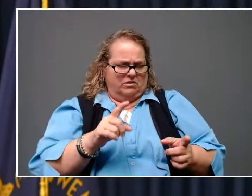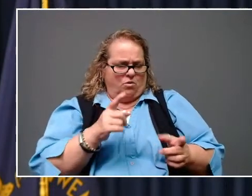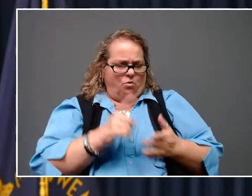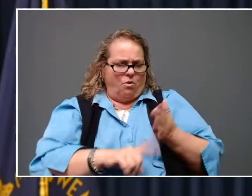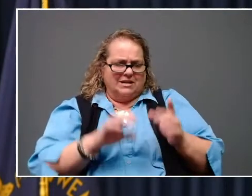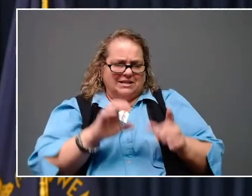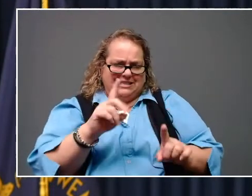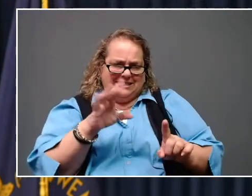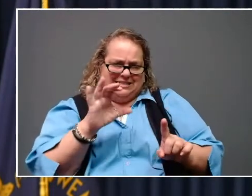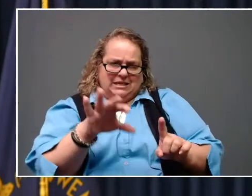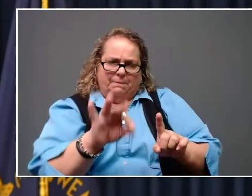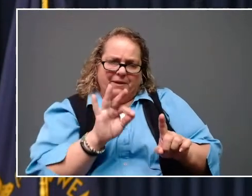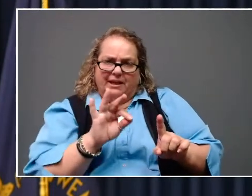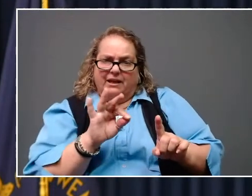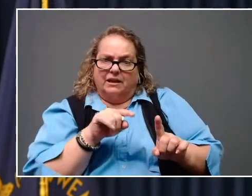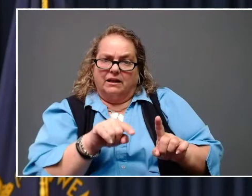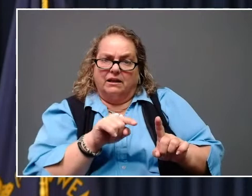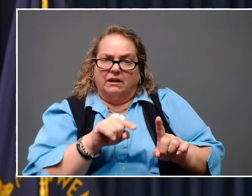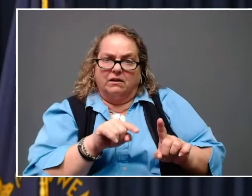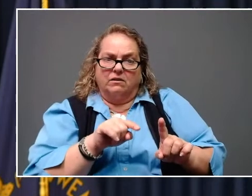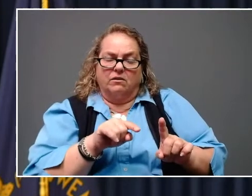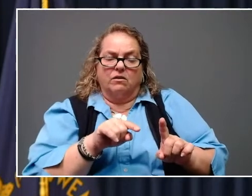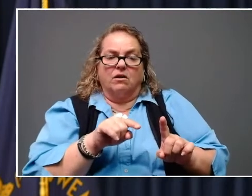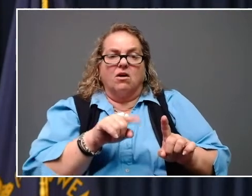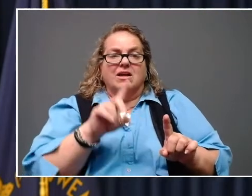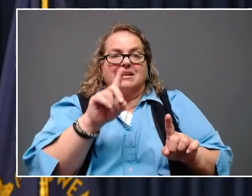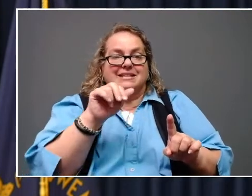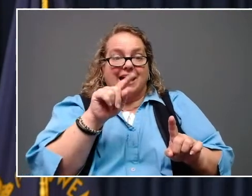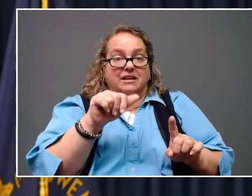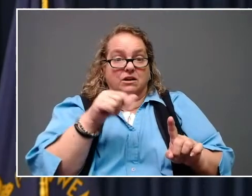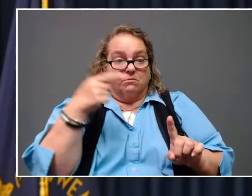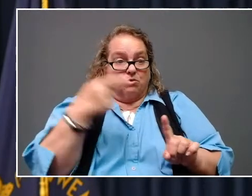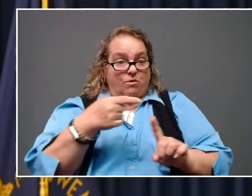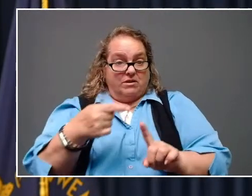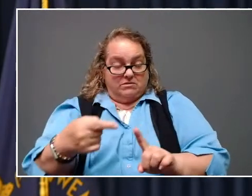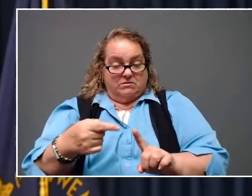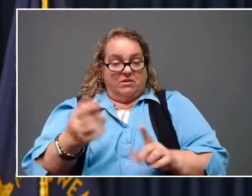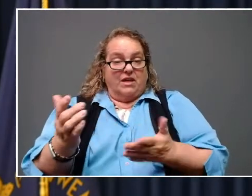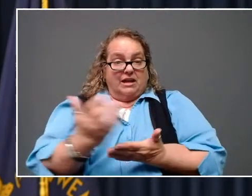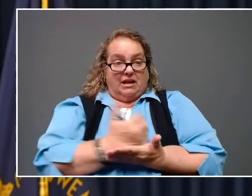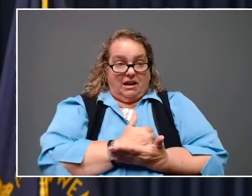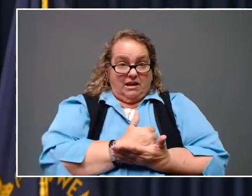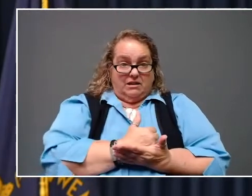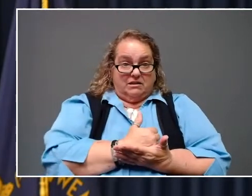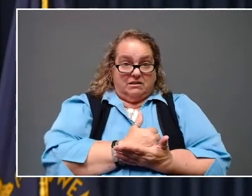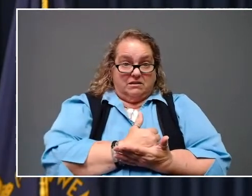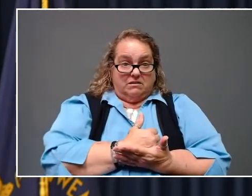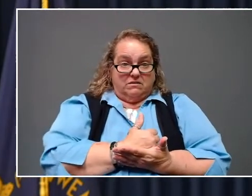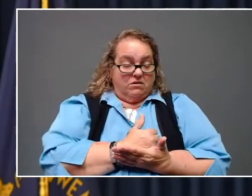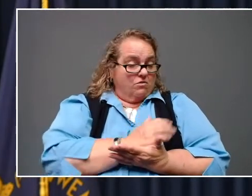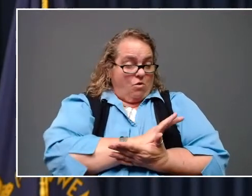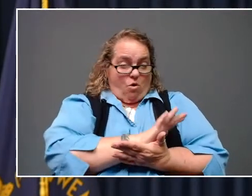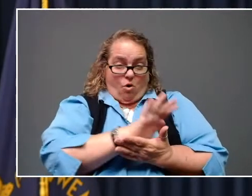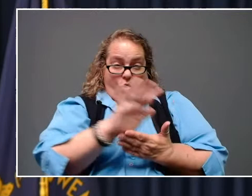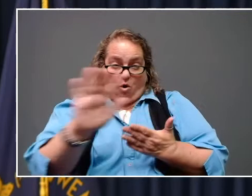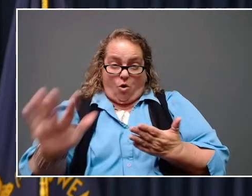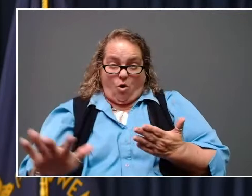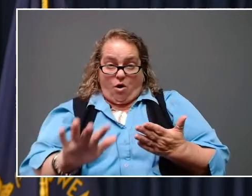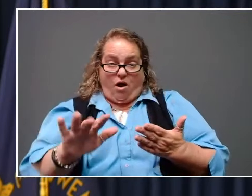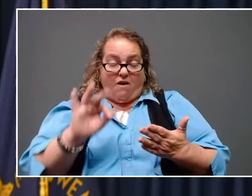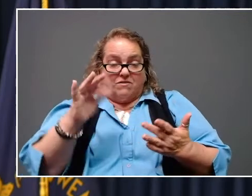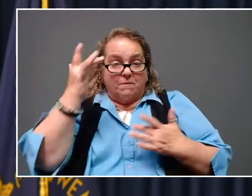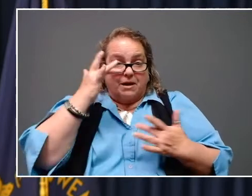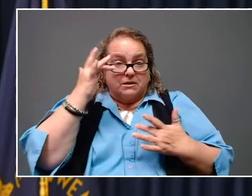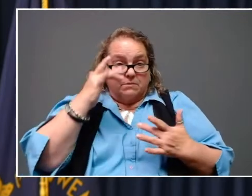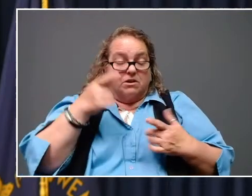were the ones when they looked at all the data points that they had and they could collect across the whole country over the whole course of the pandemic for the first